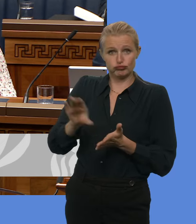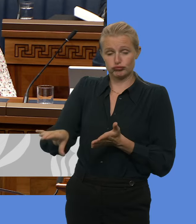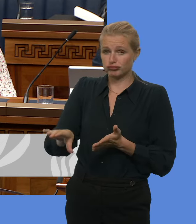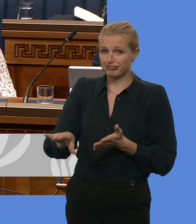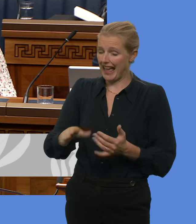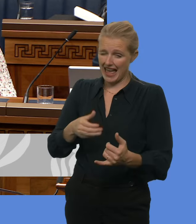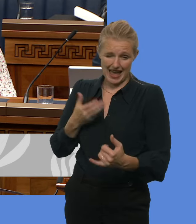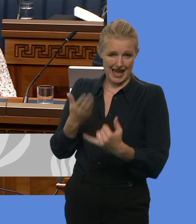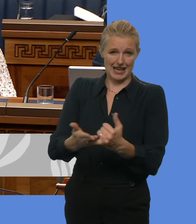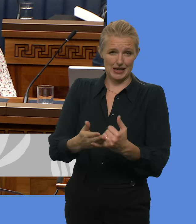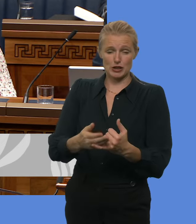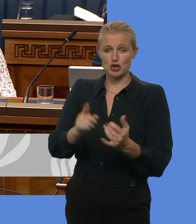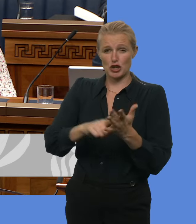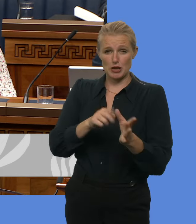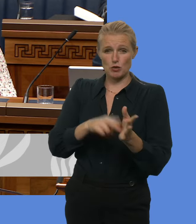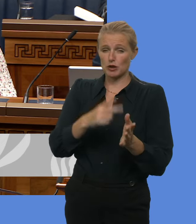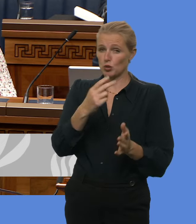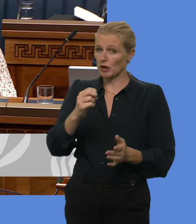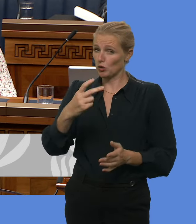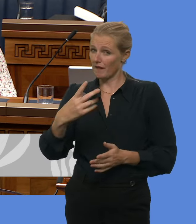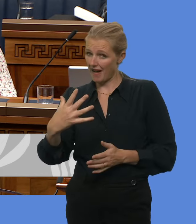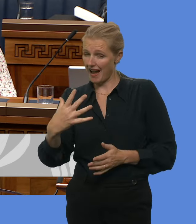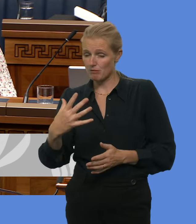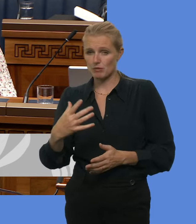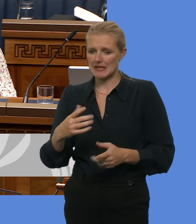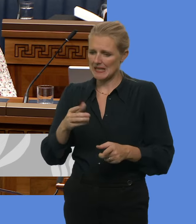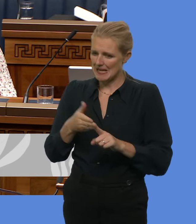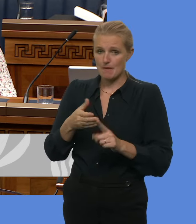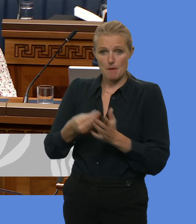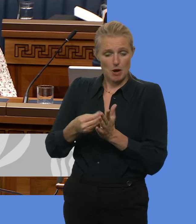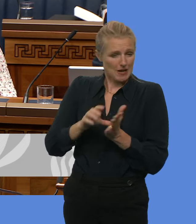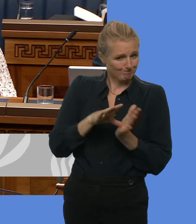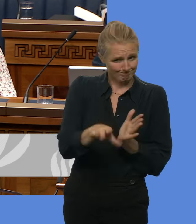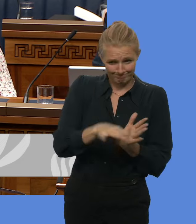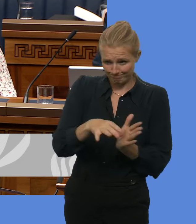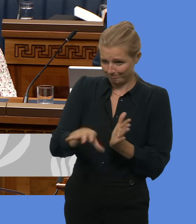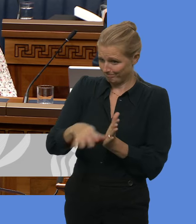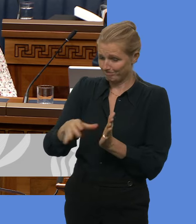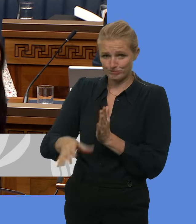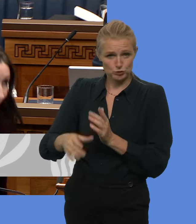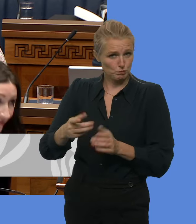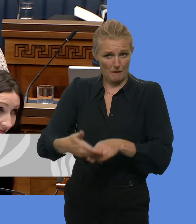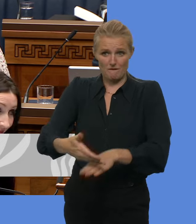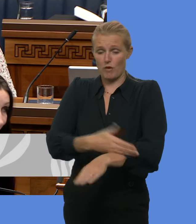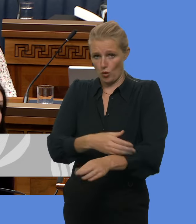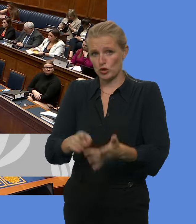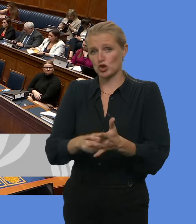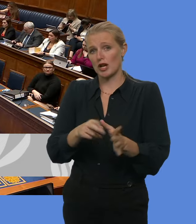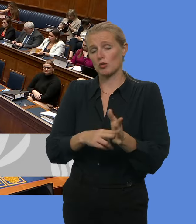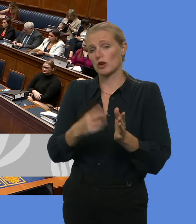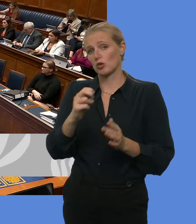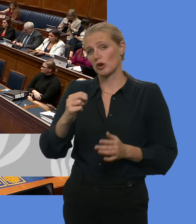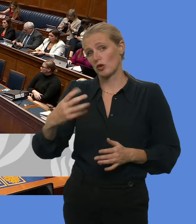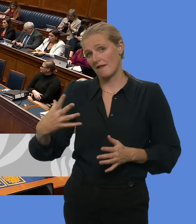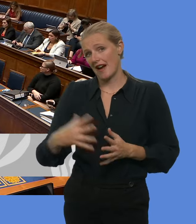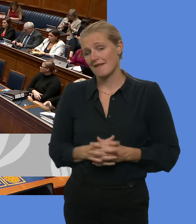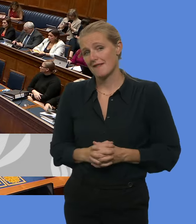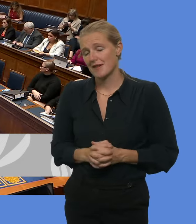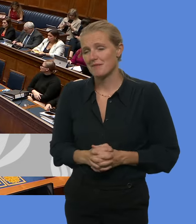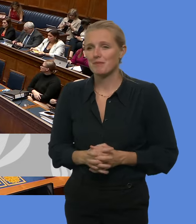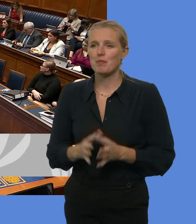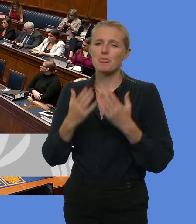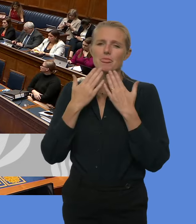January of 2025, but we are working, if at all possible, to get that out prior to that date. Mr McReynolds. Thank you, Deputy First Minister,